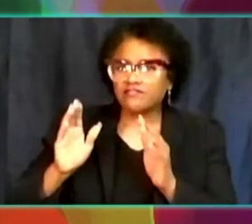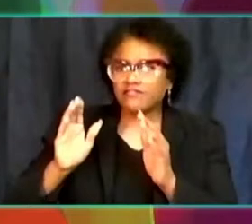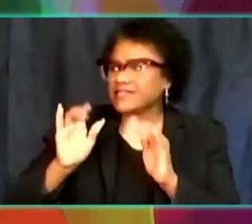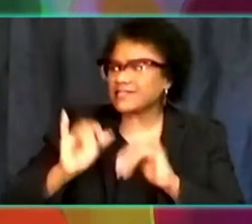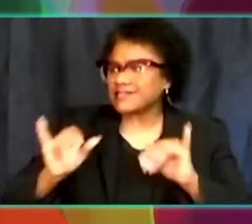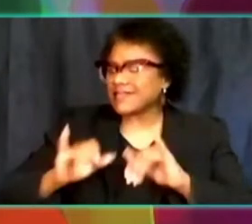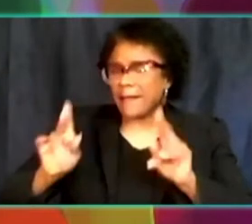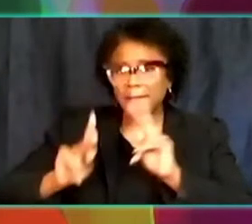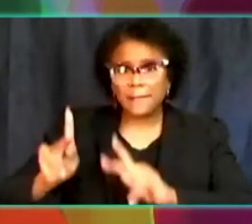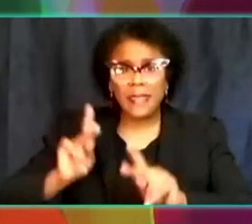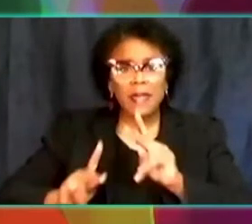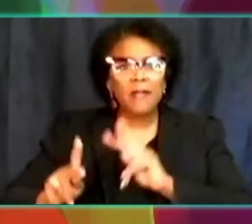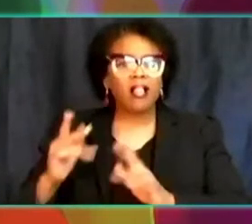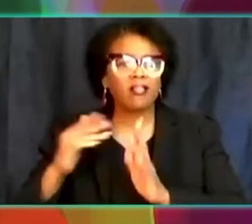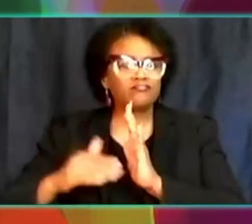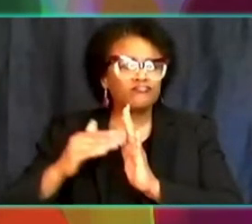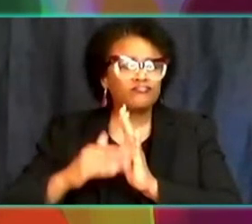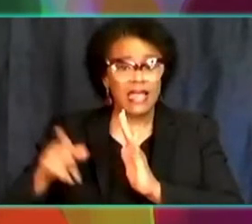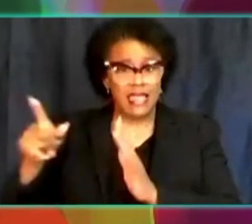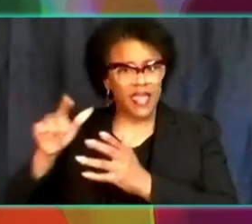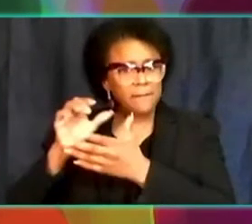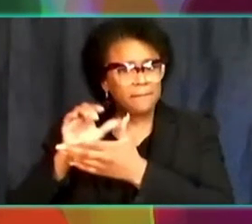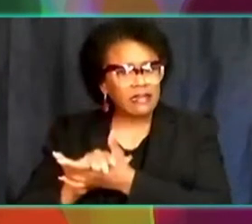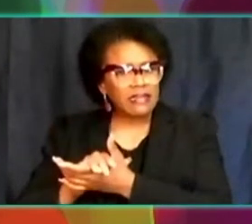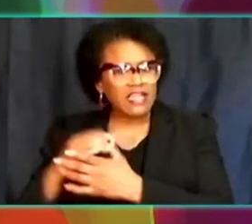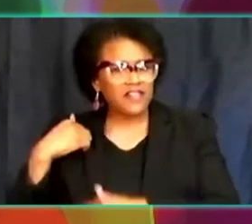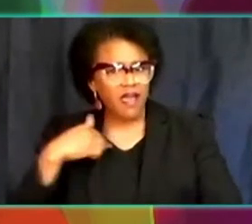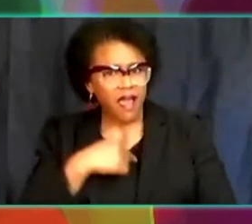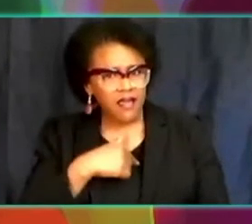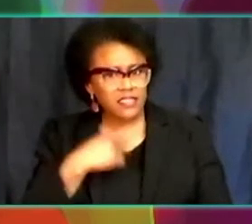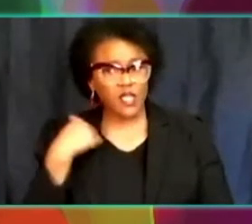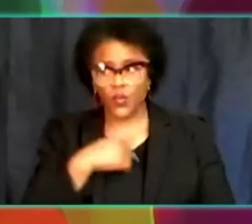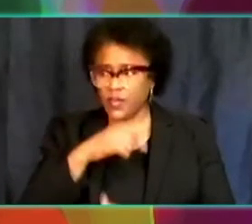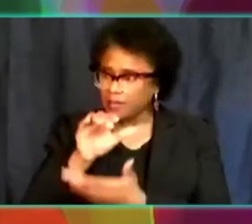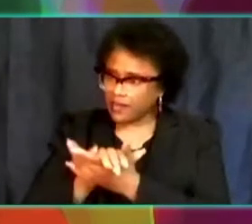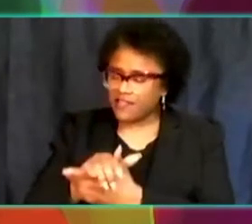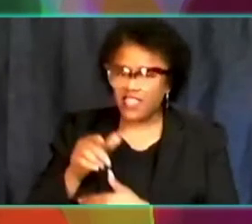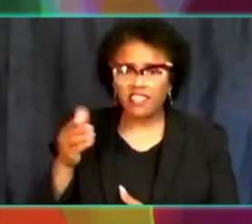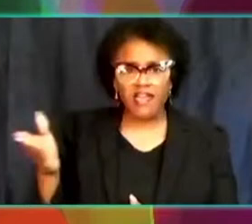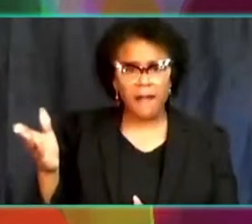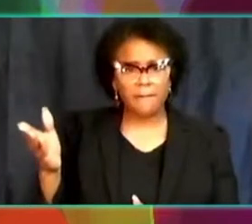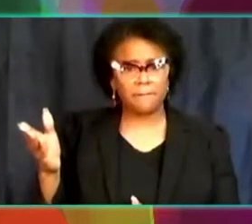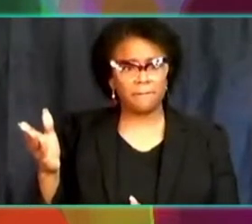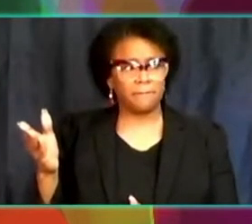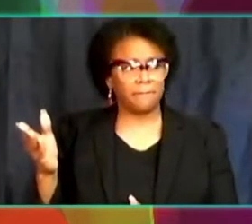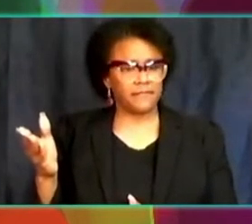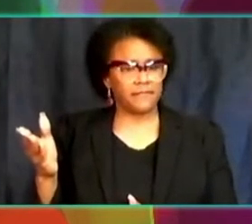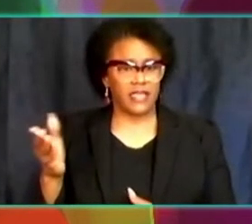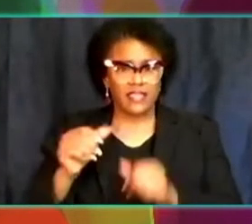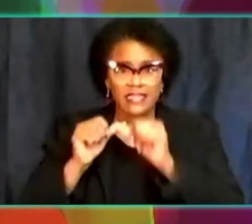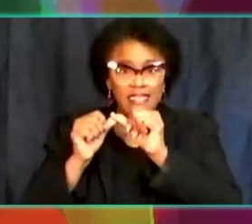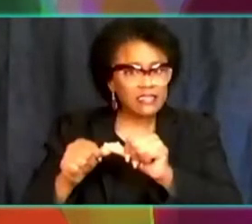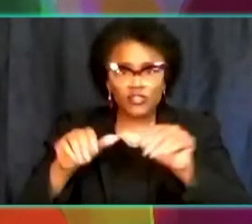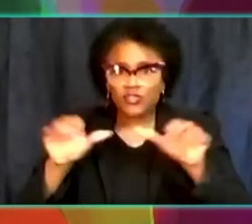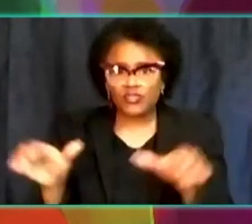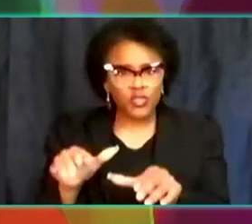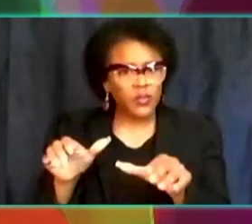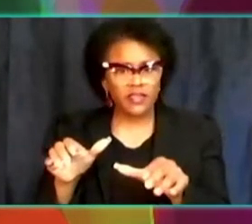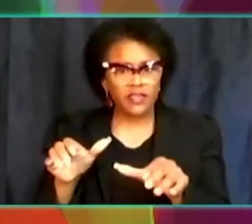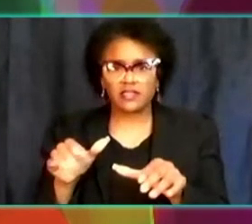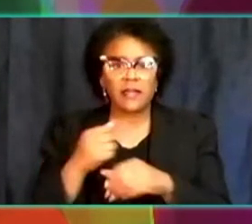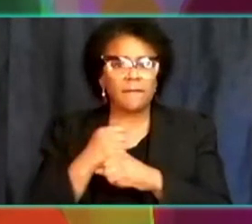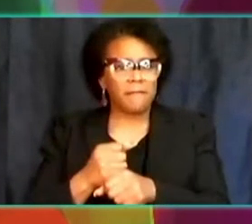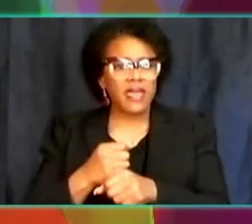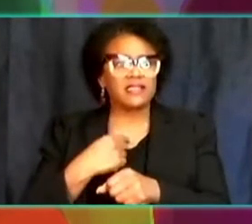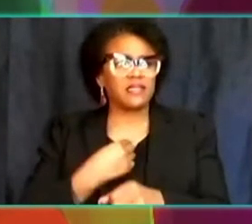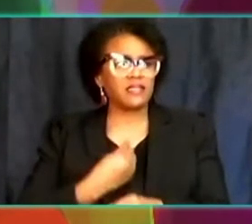them believe in us, you know what I mean? And us believe in them and just, you know, keep doing this thing is, I don't know, it just